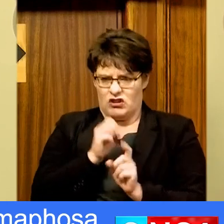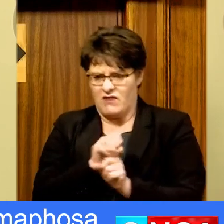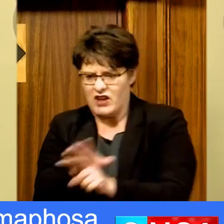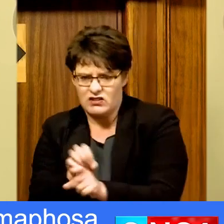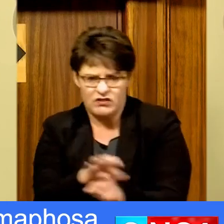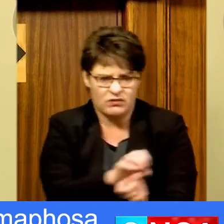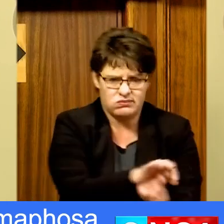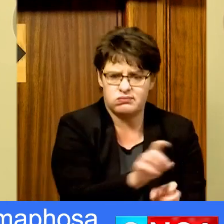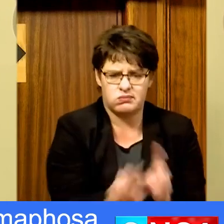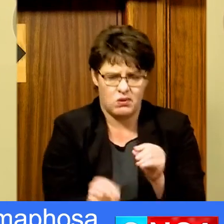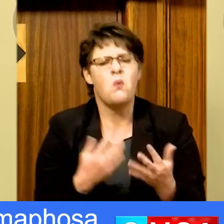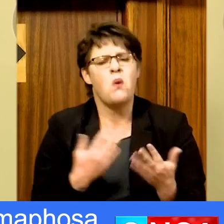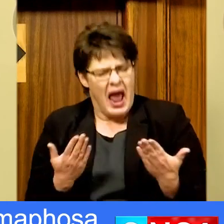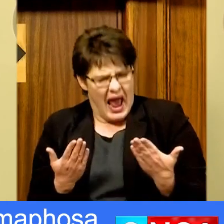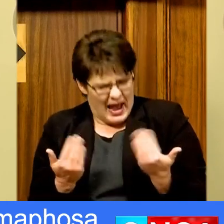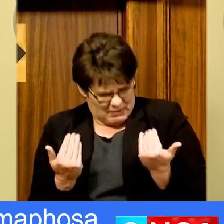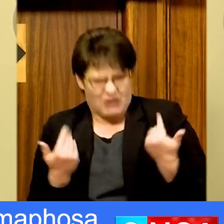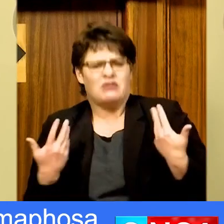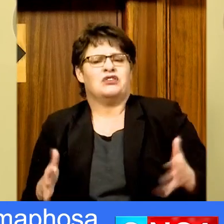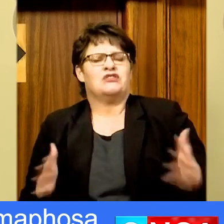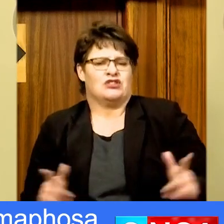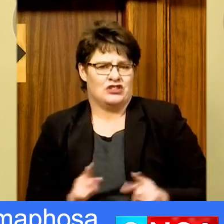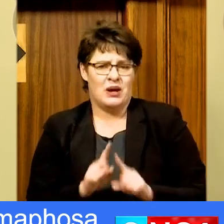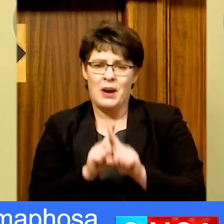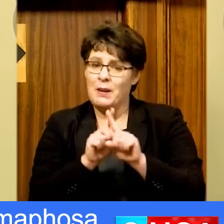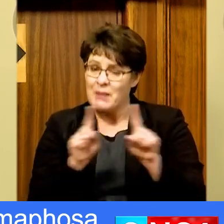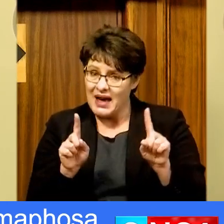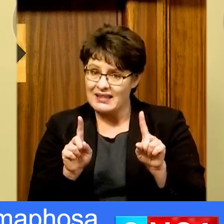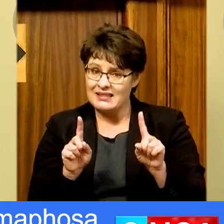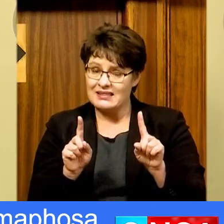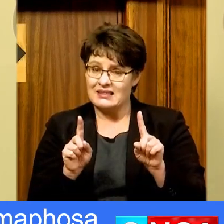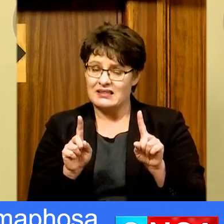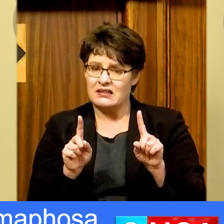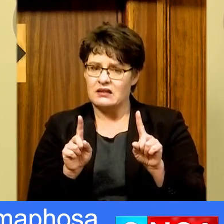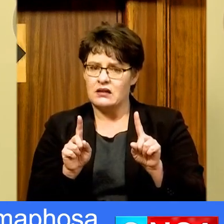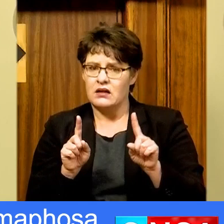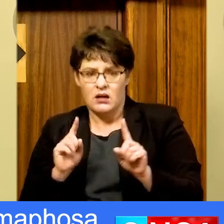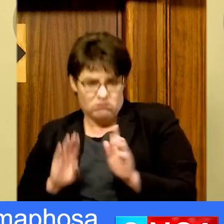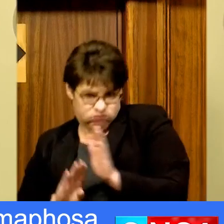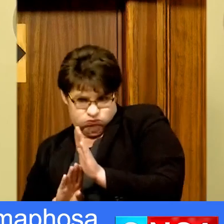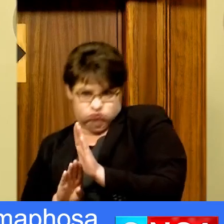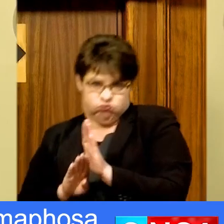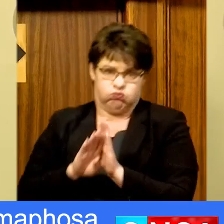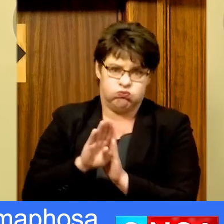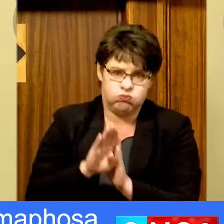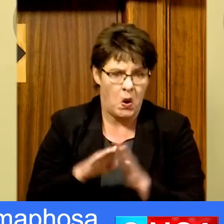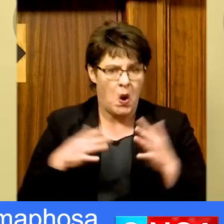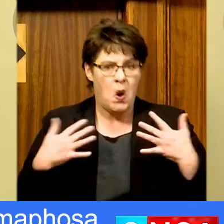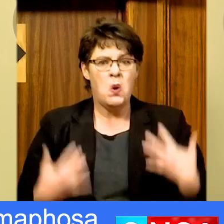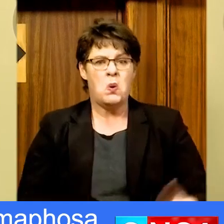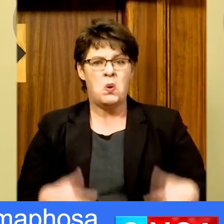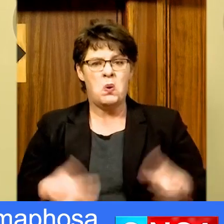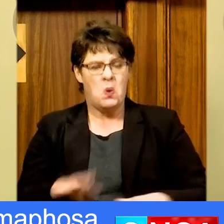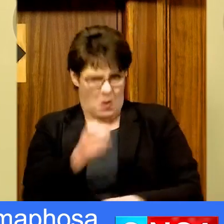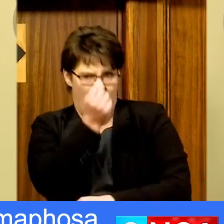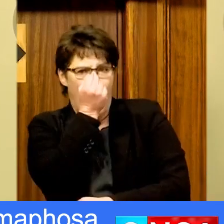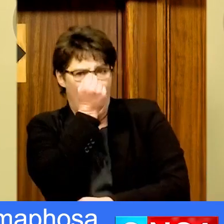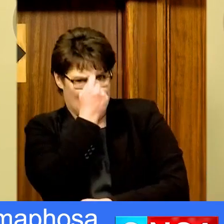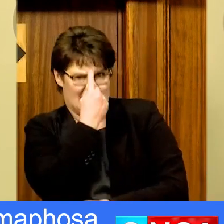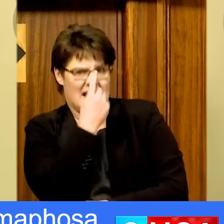expected, the force and the speed at which it has progressed has quite